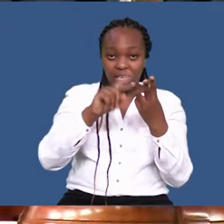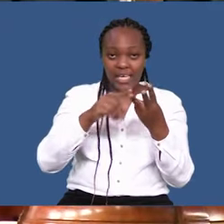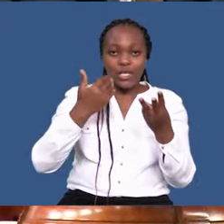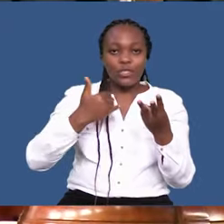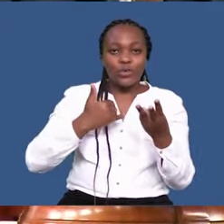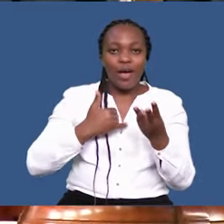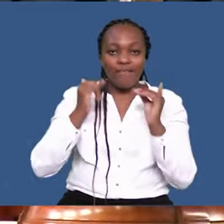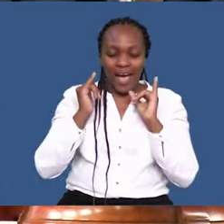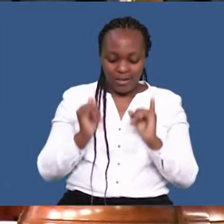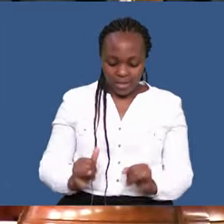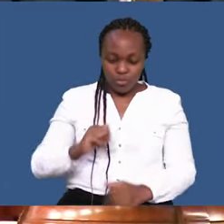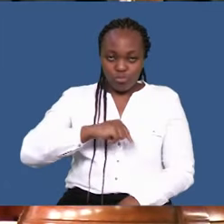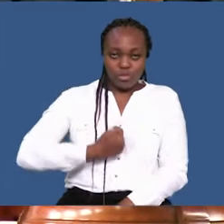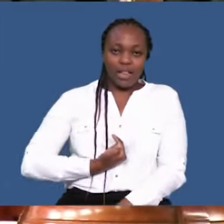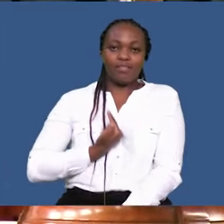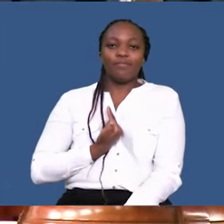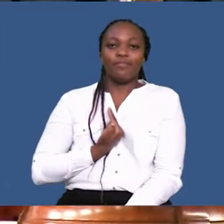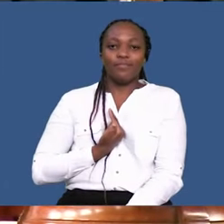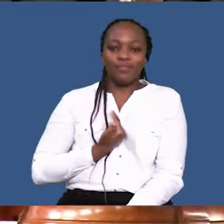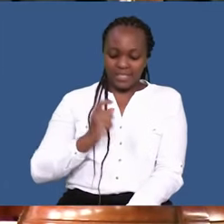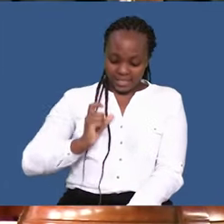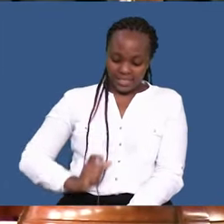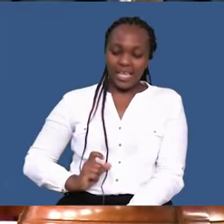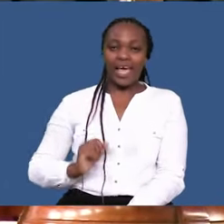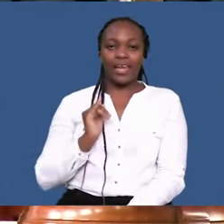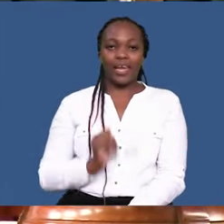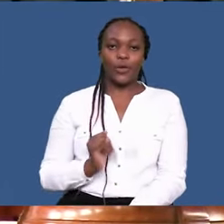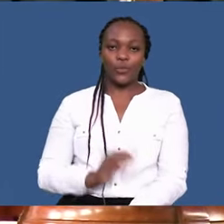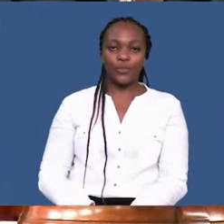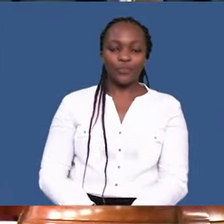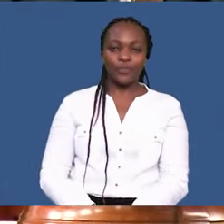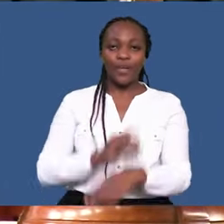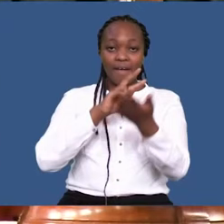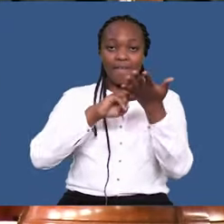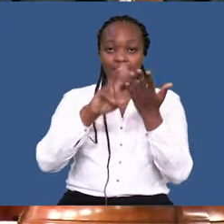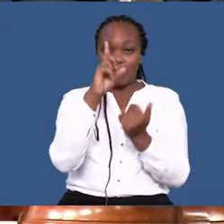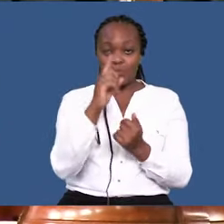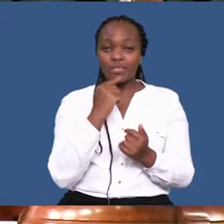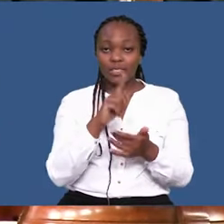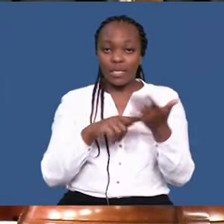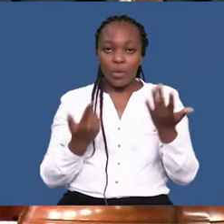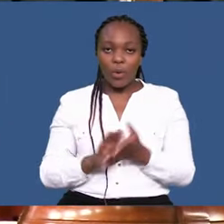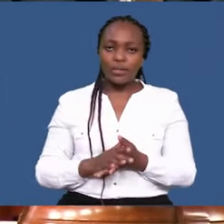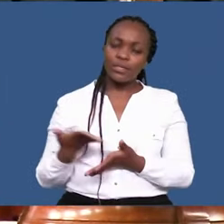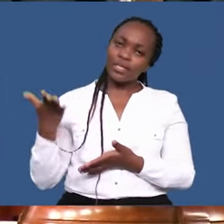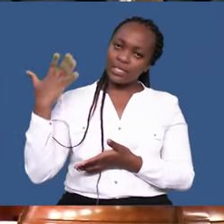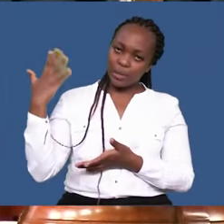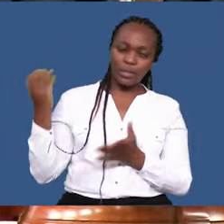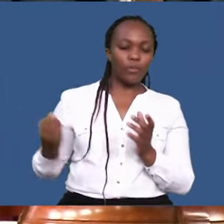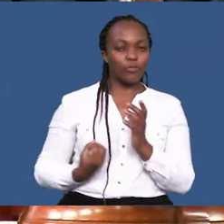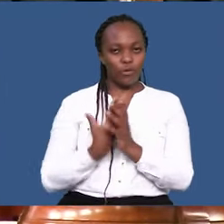or a new self. Verse 1 begins by saying, since then we have been raised with